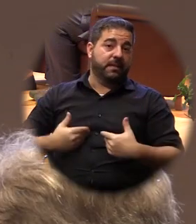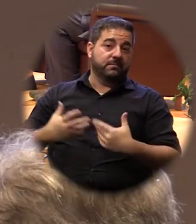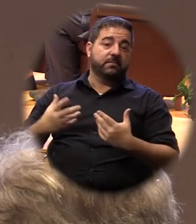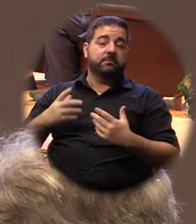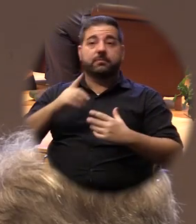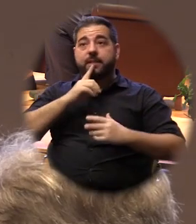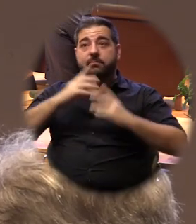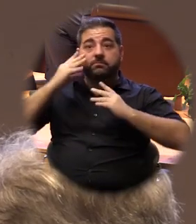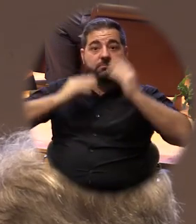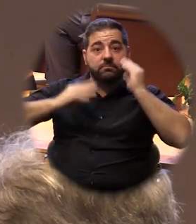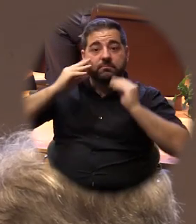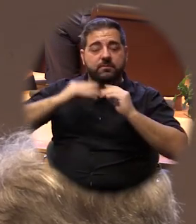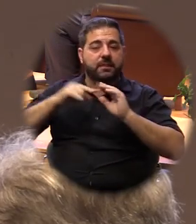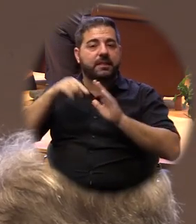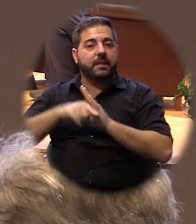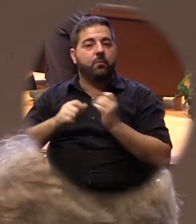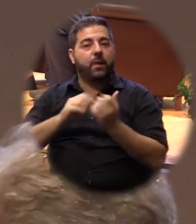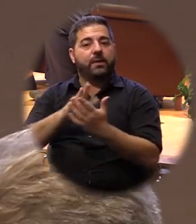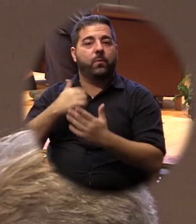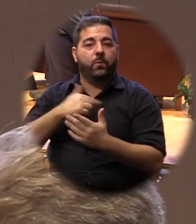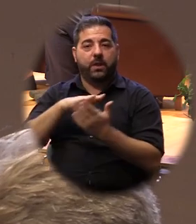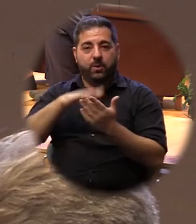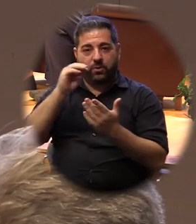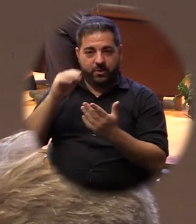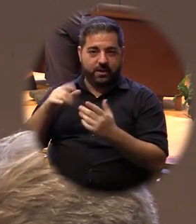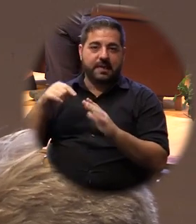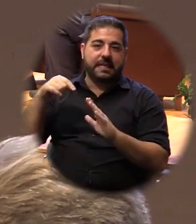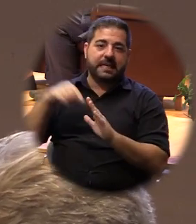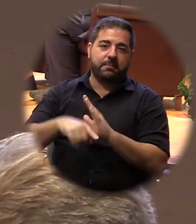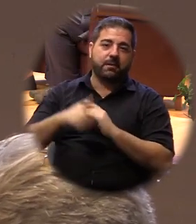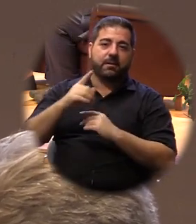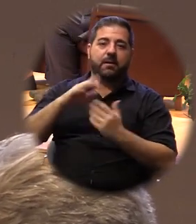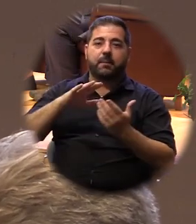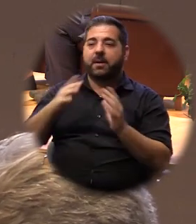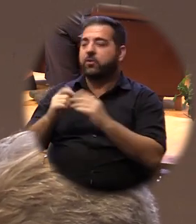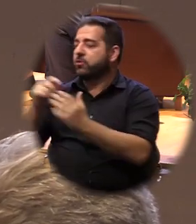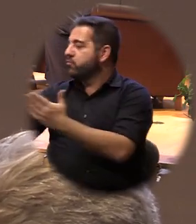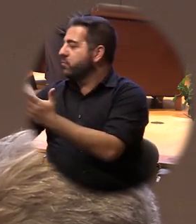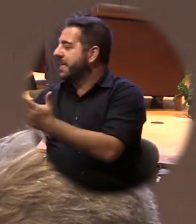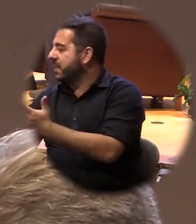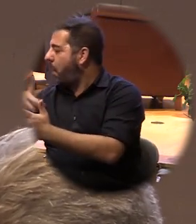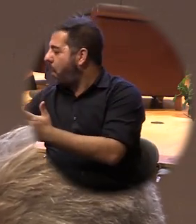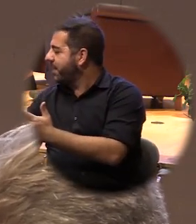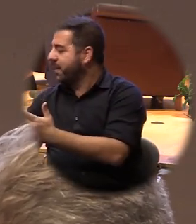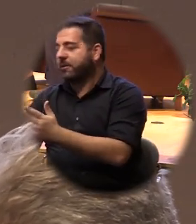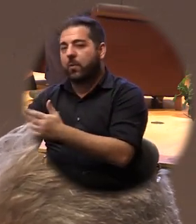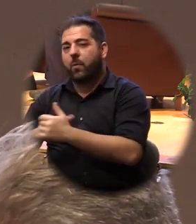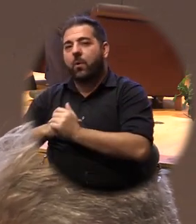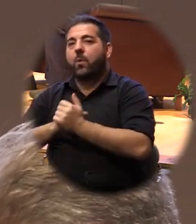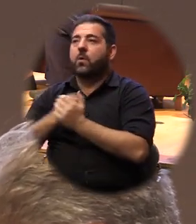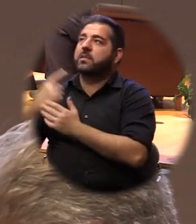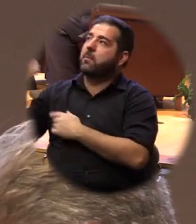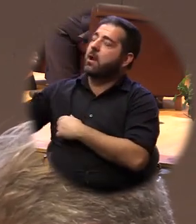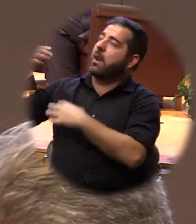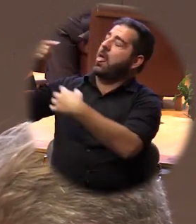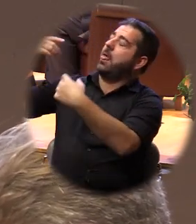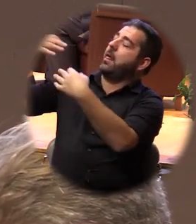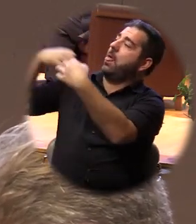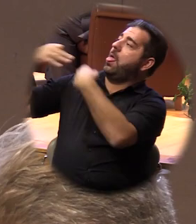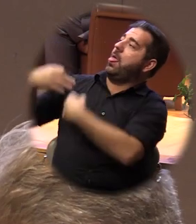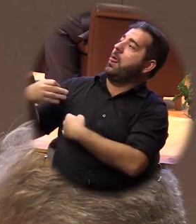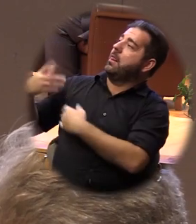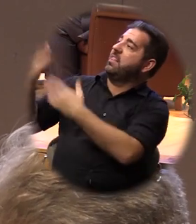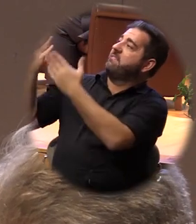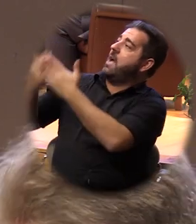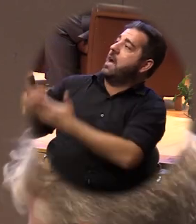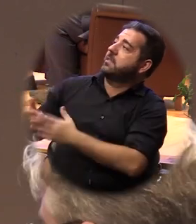deep way that we learn in a different way than we can learn from reading about something or being told these are the facts